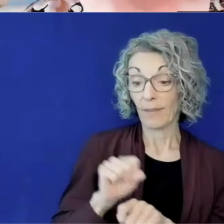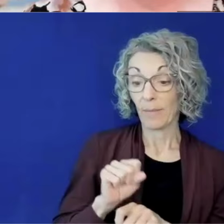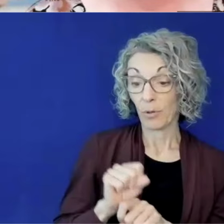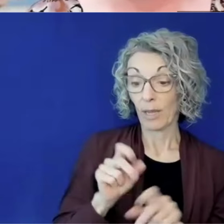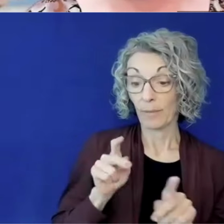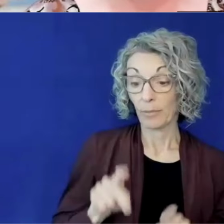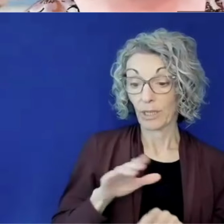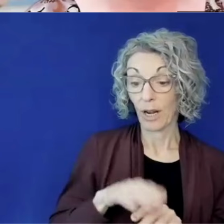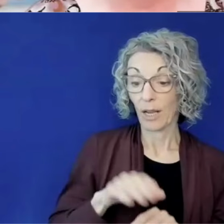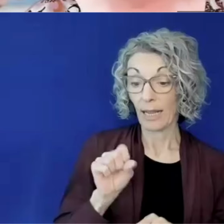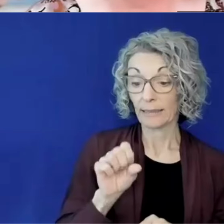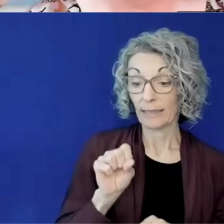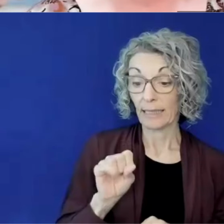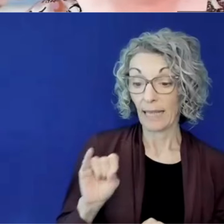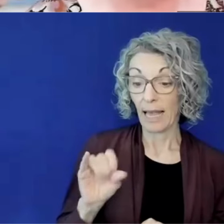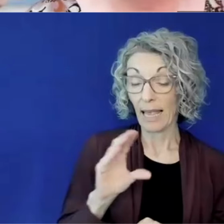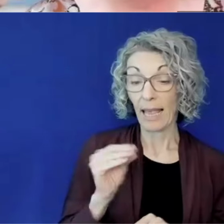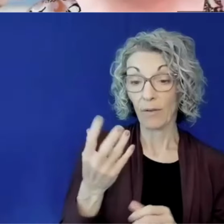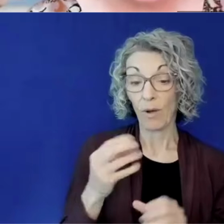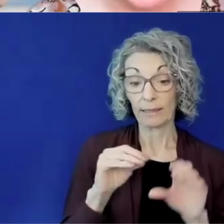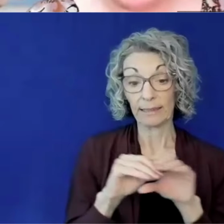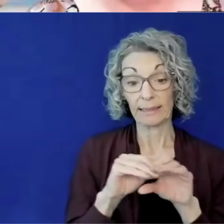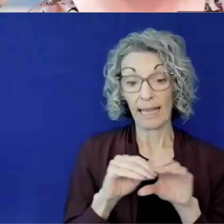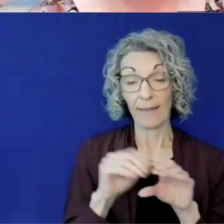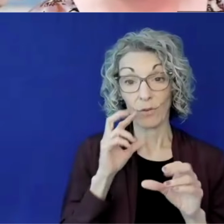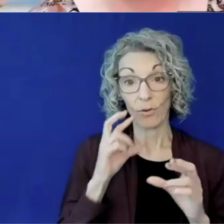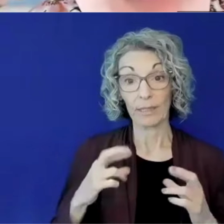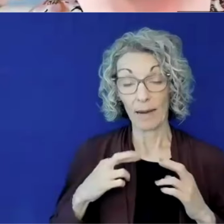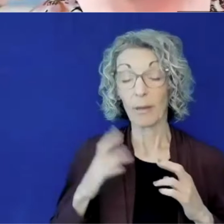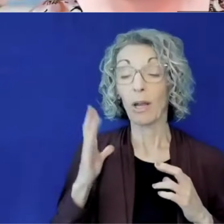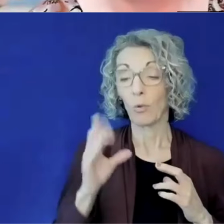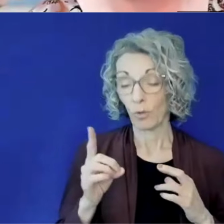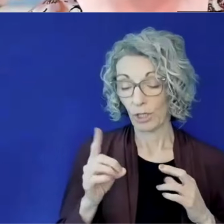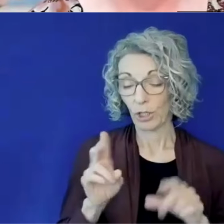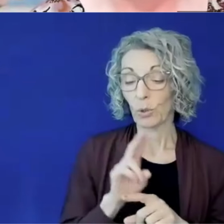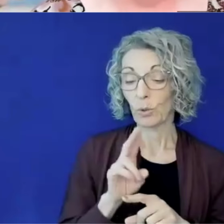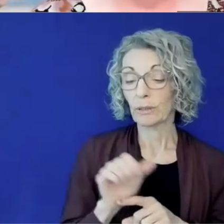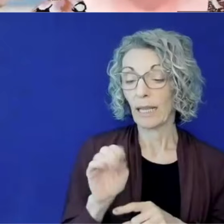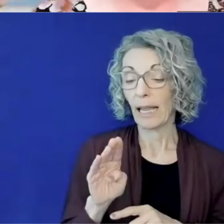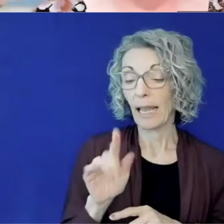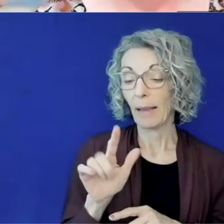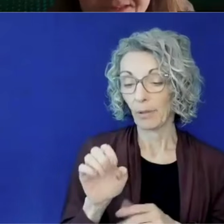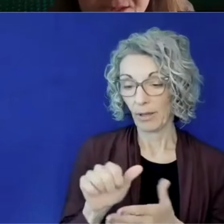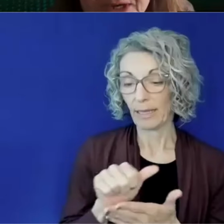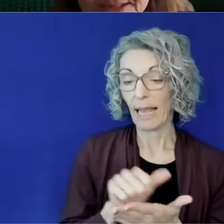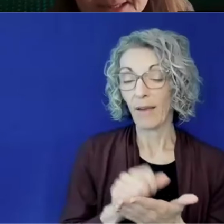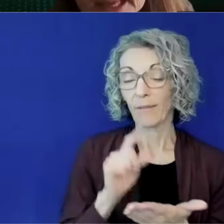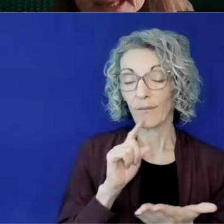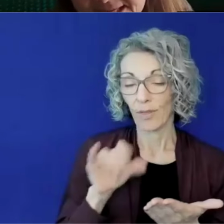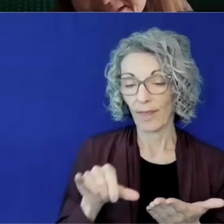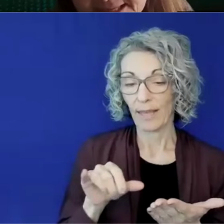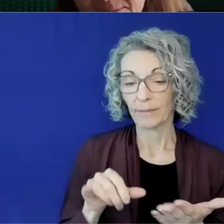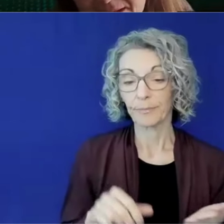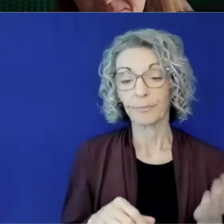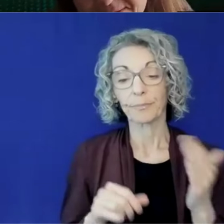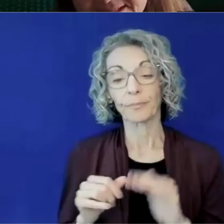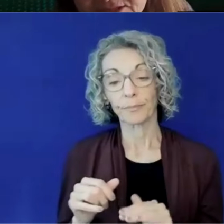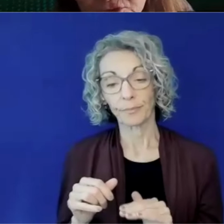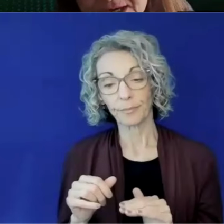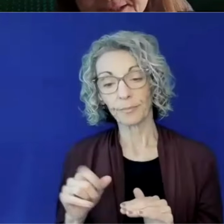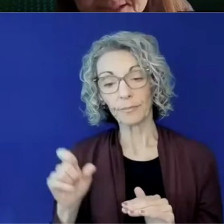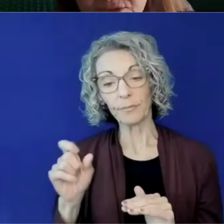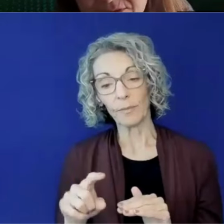and I wanted to save for my retirement, I would use my ABLE account to accomplish that. Yeah, and someone else again is asking